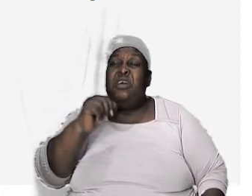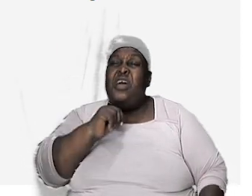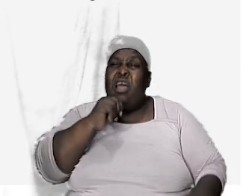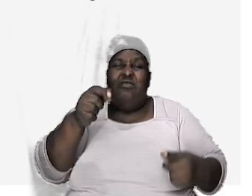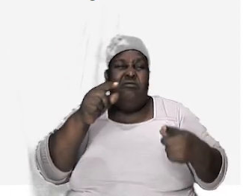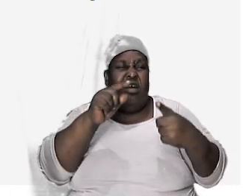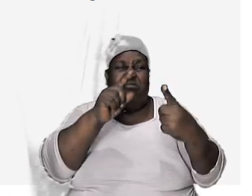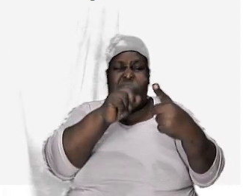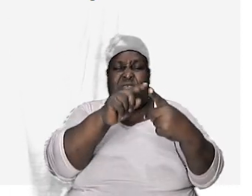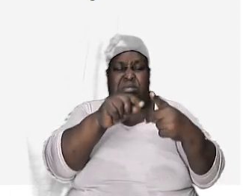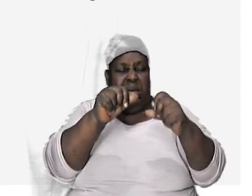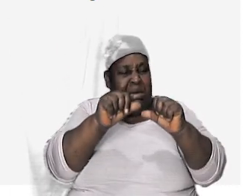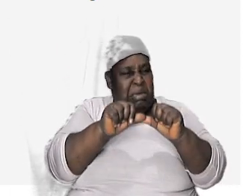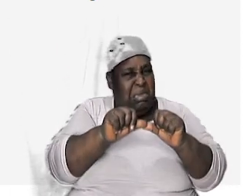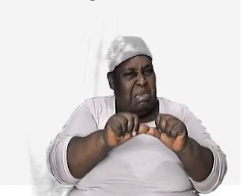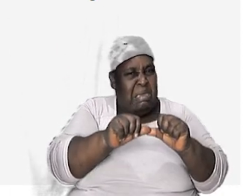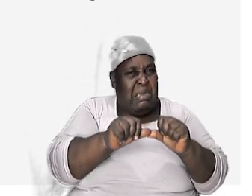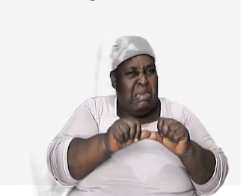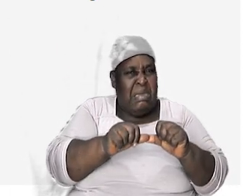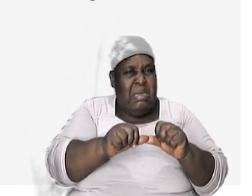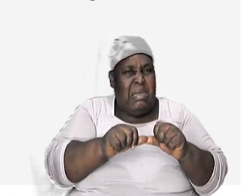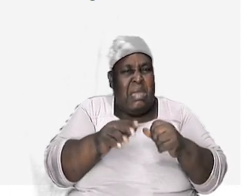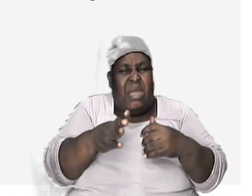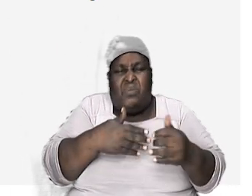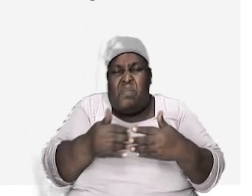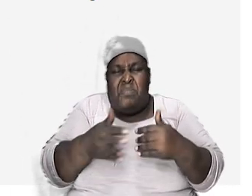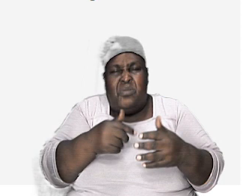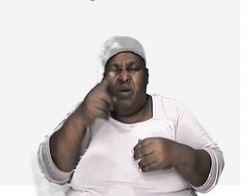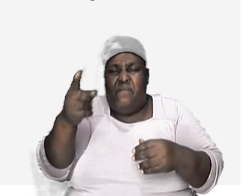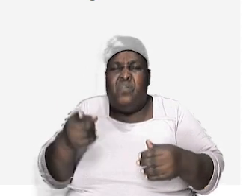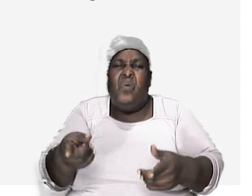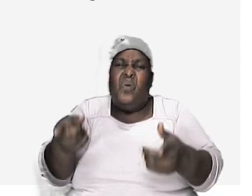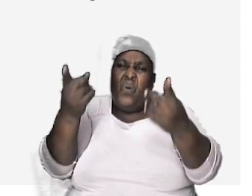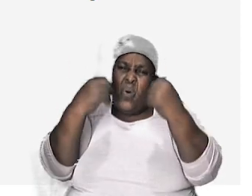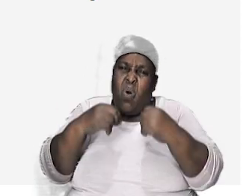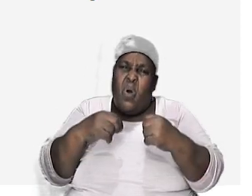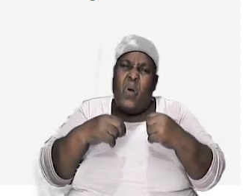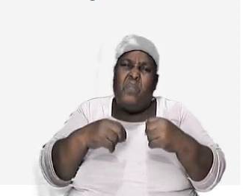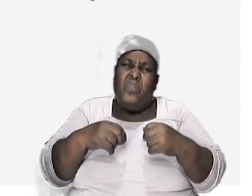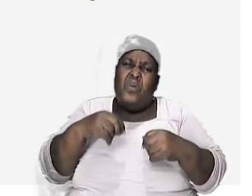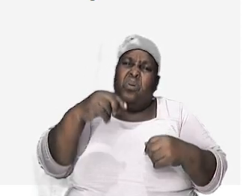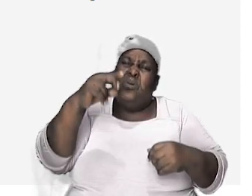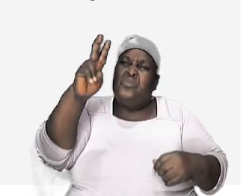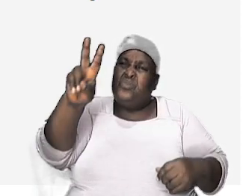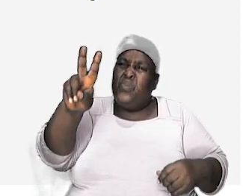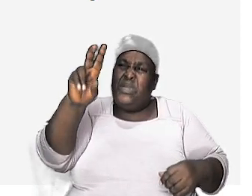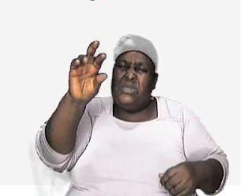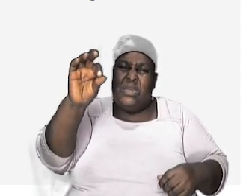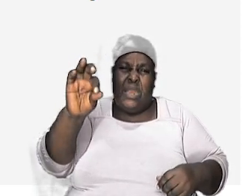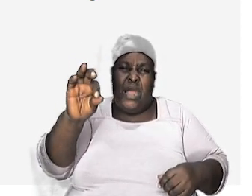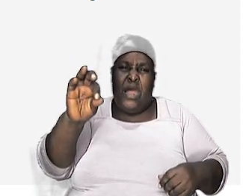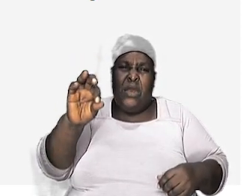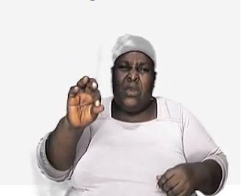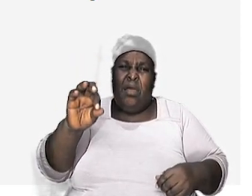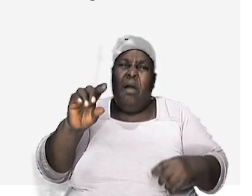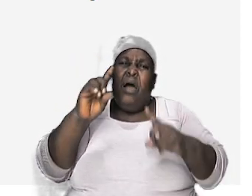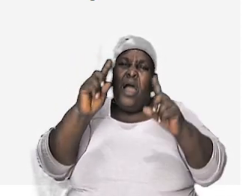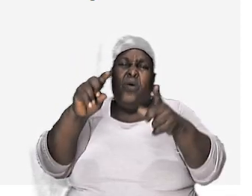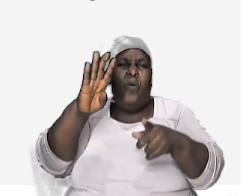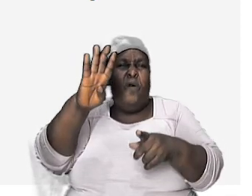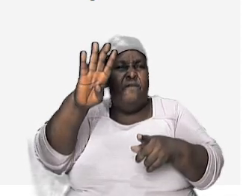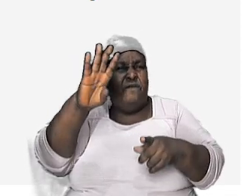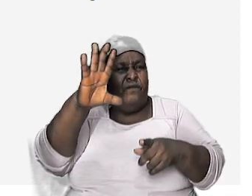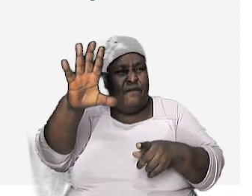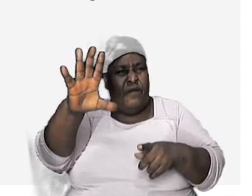you are. It doesn't mean that you have to come to 29 or you have to go to 53 to get into the presence of God. Wherever you are in your